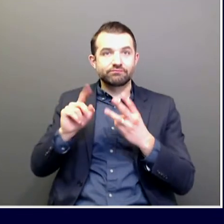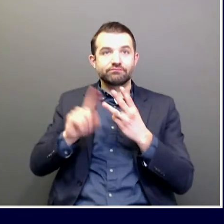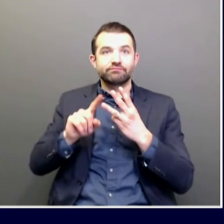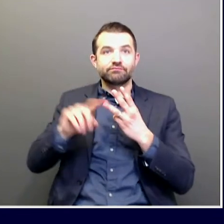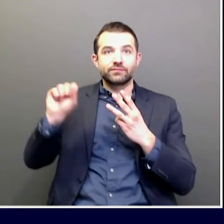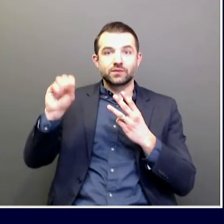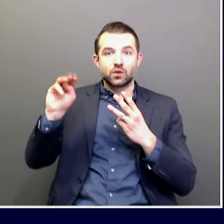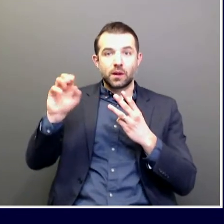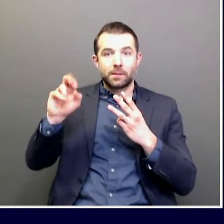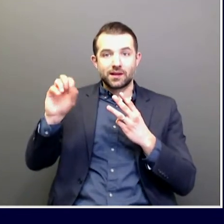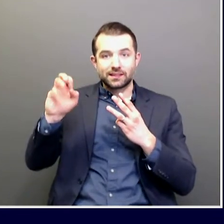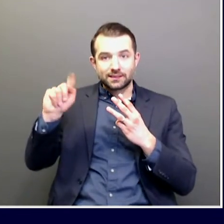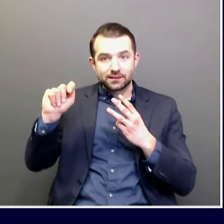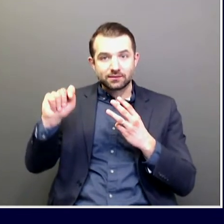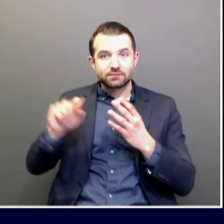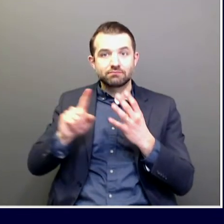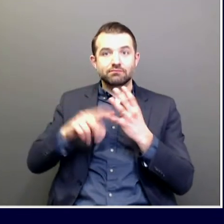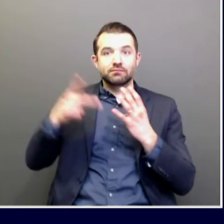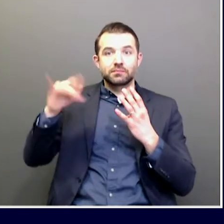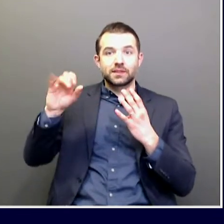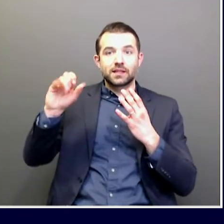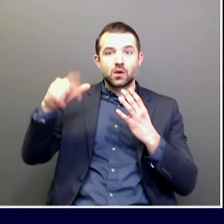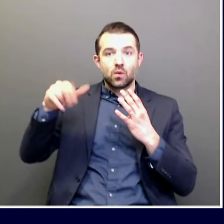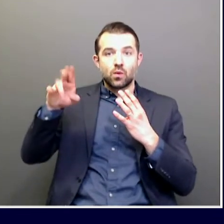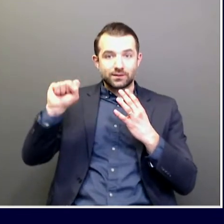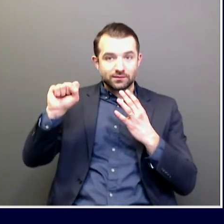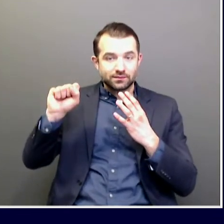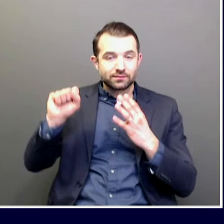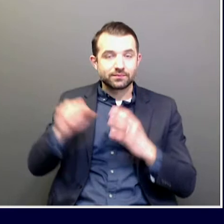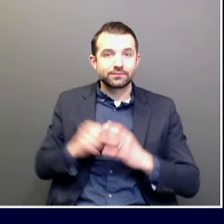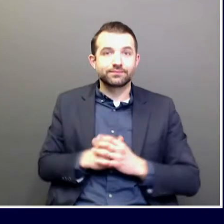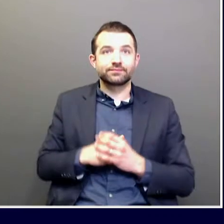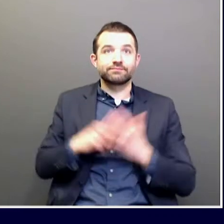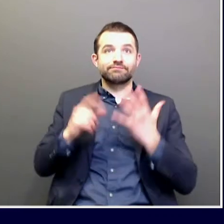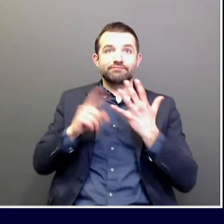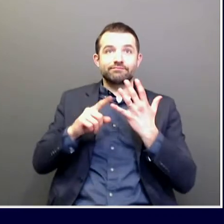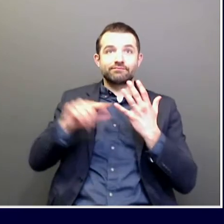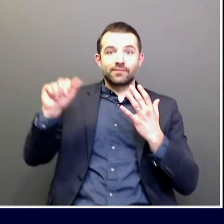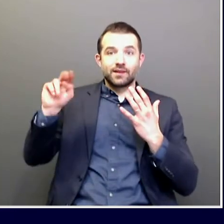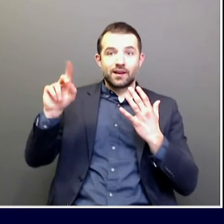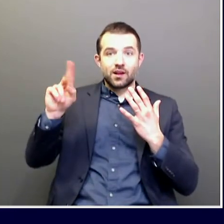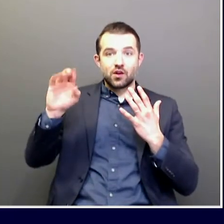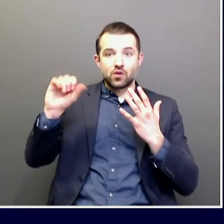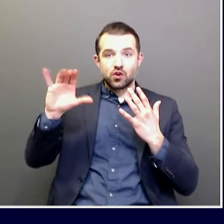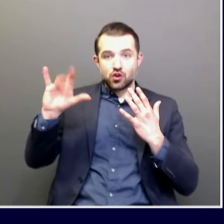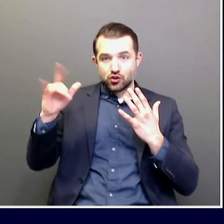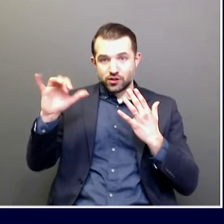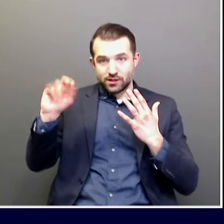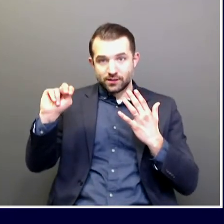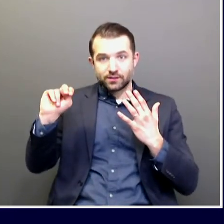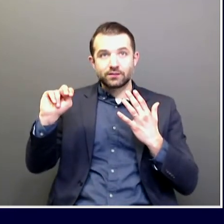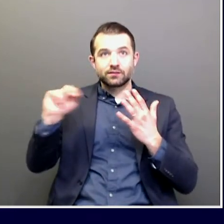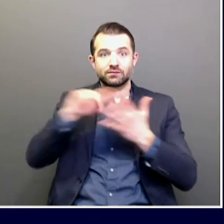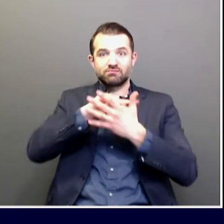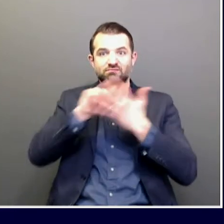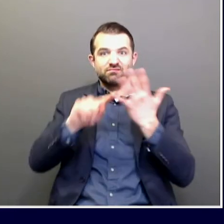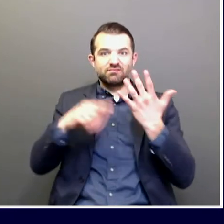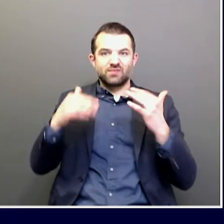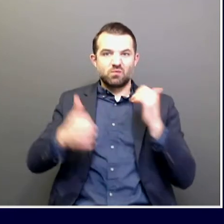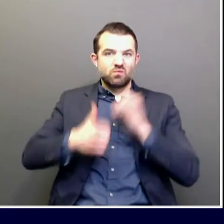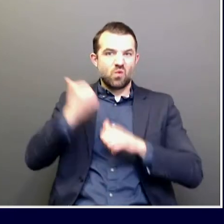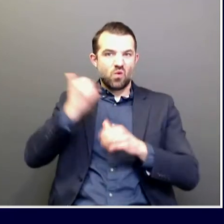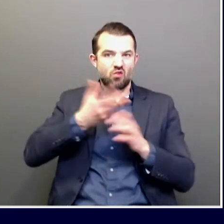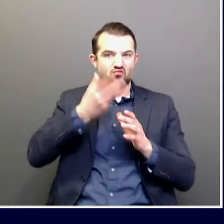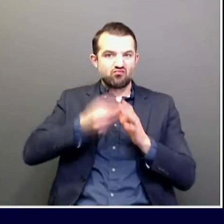vaccinated. We're now seeing really clear data suggesting that vaccination rates, particularly low vaccination rates,